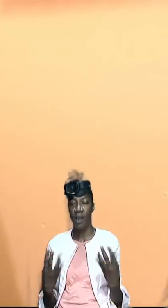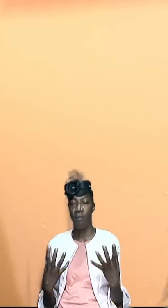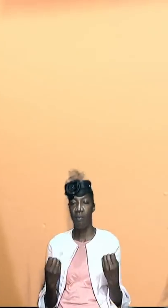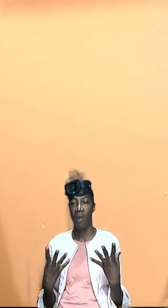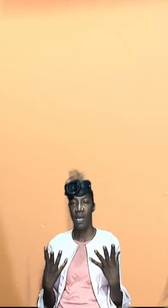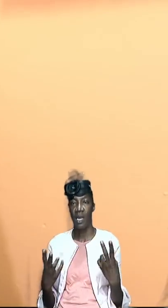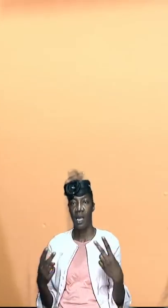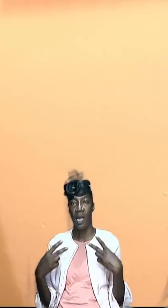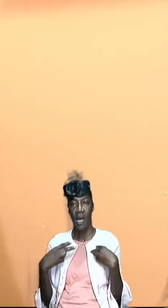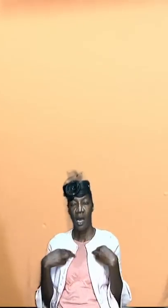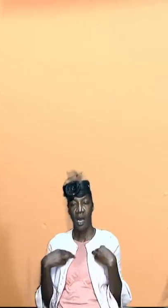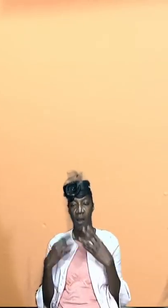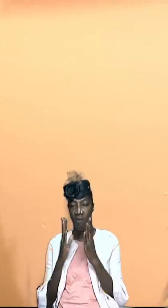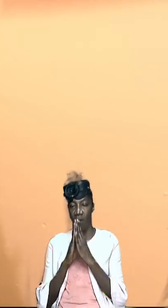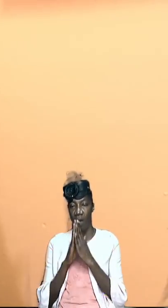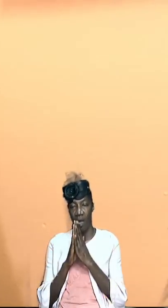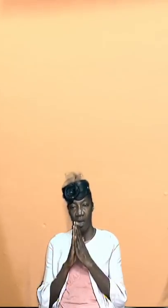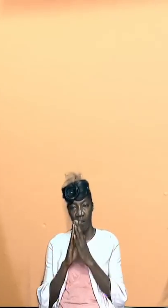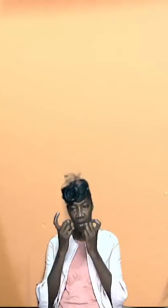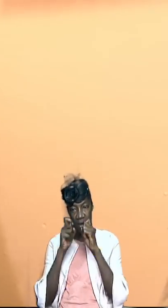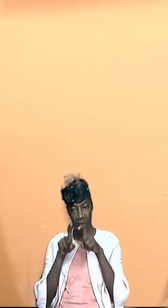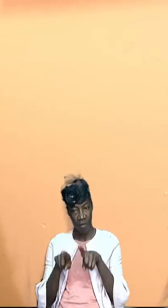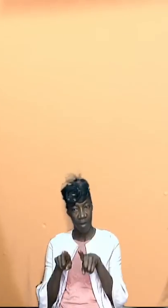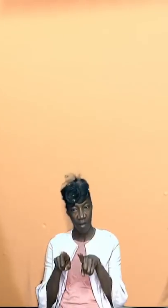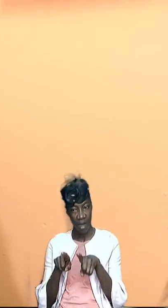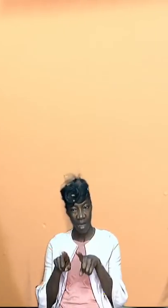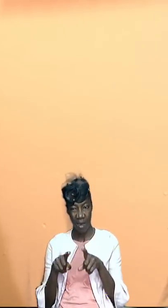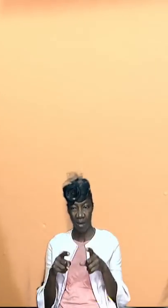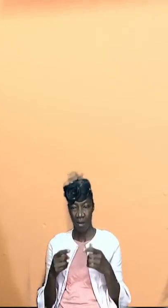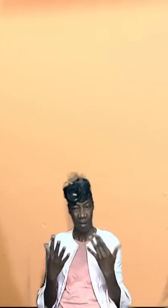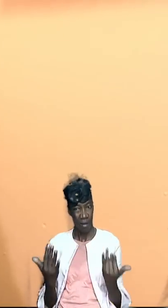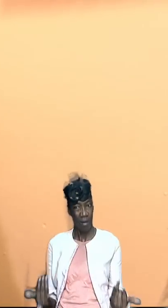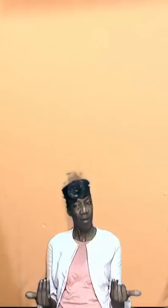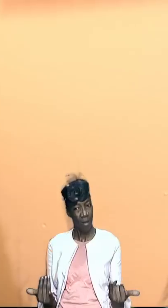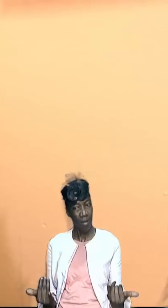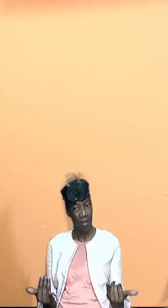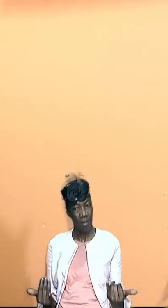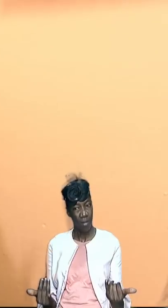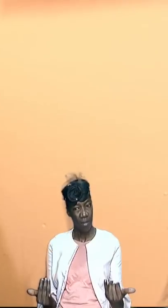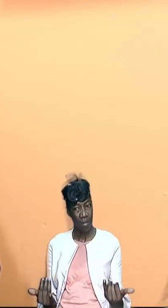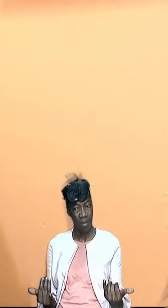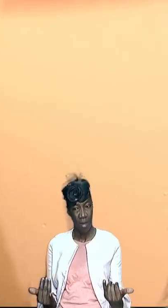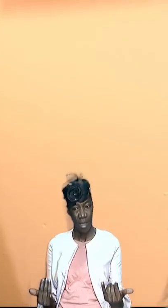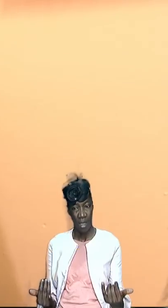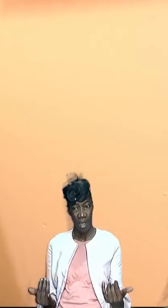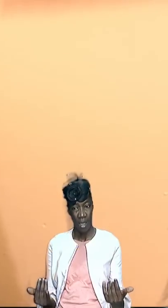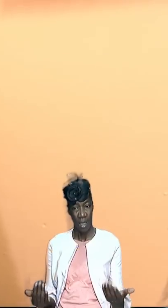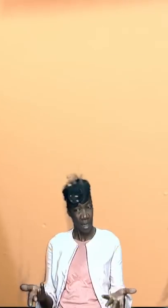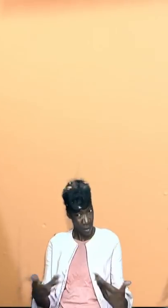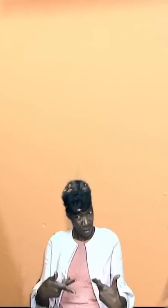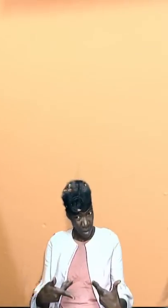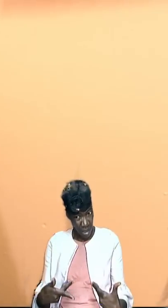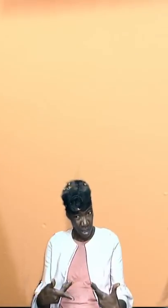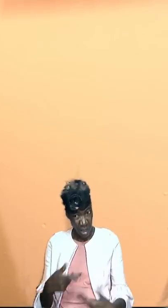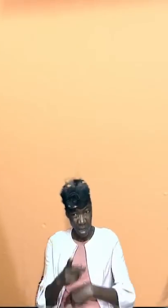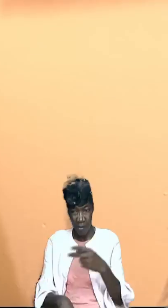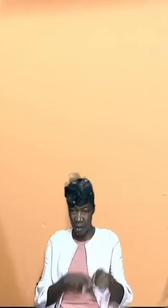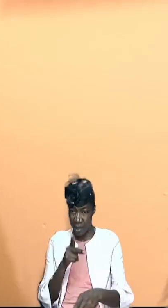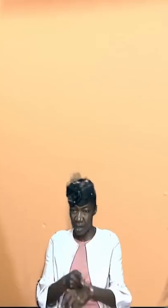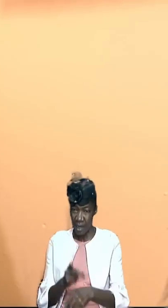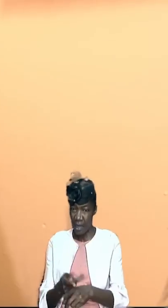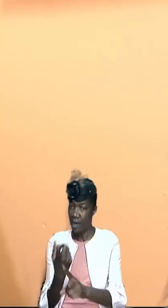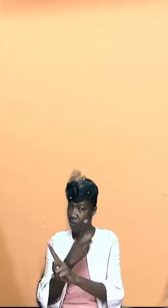have asked the question, just how did we arrive at this kind of